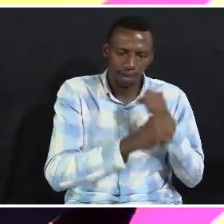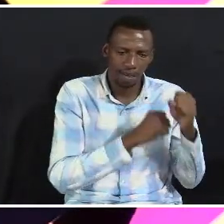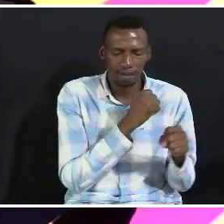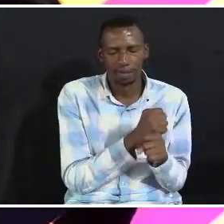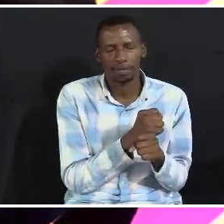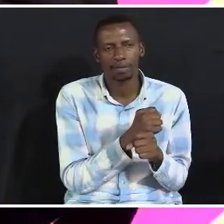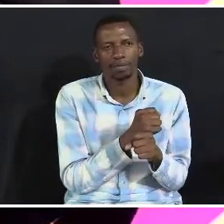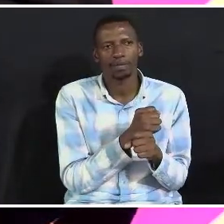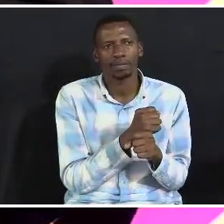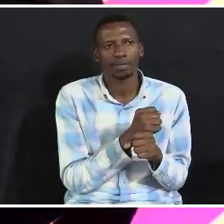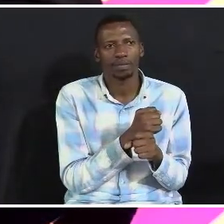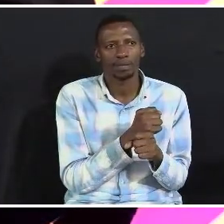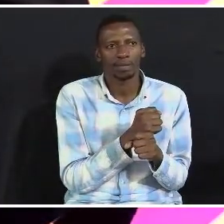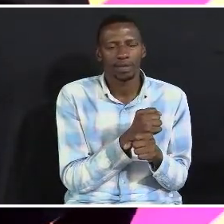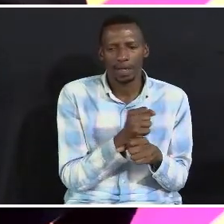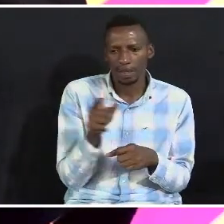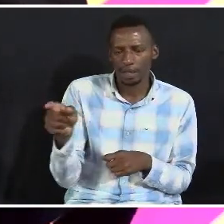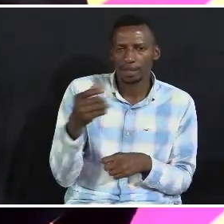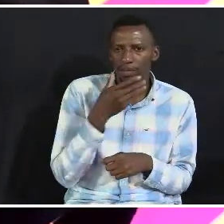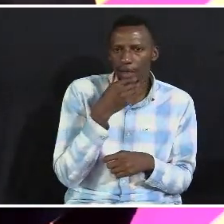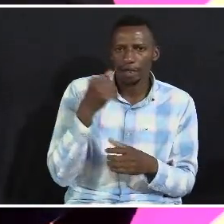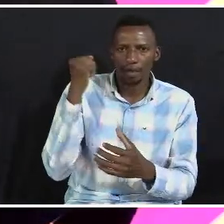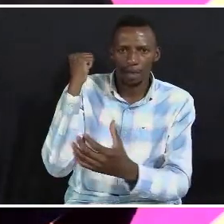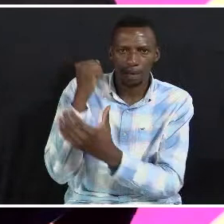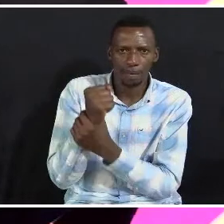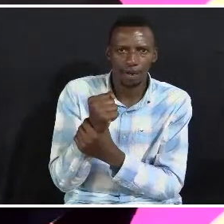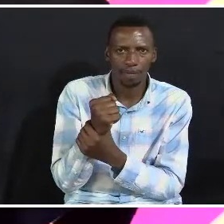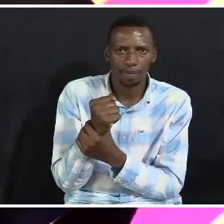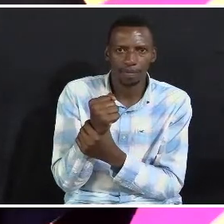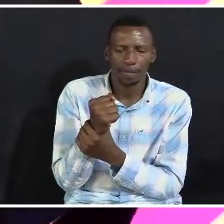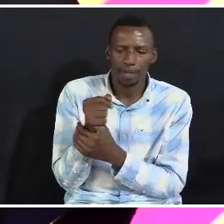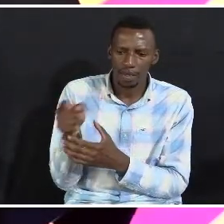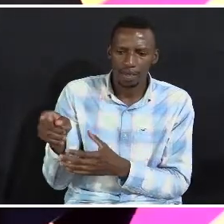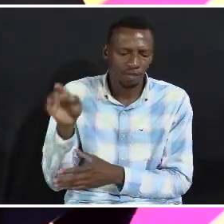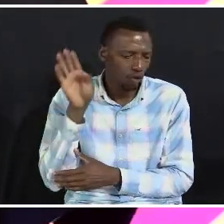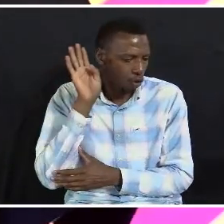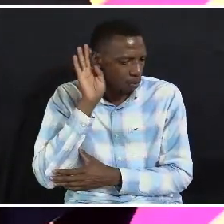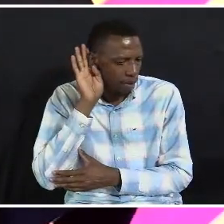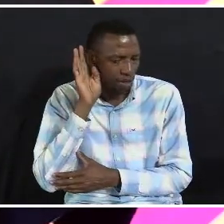Strangely, this man, Abraham, he obeys God.